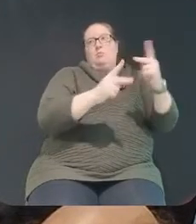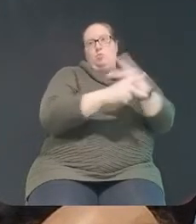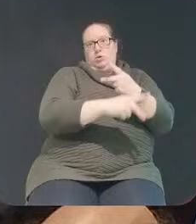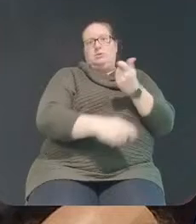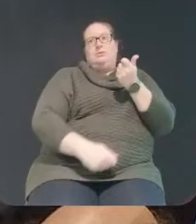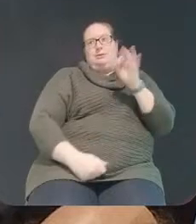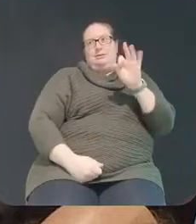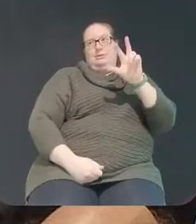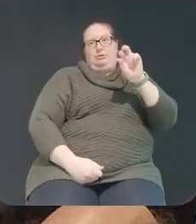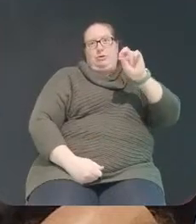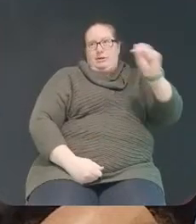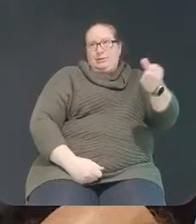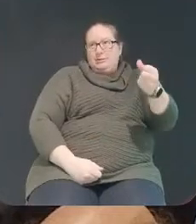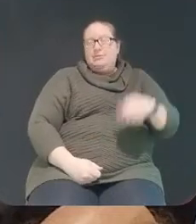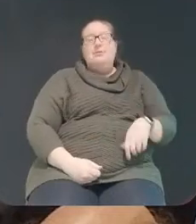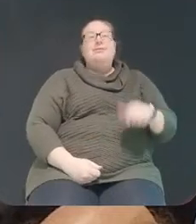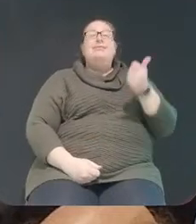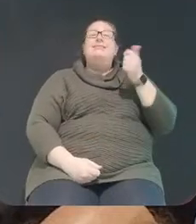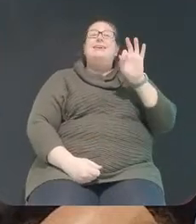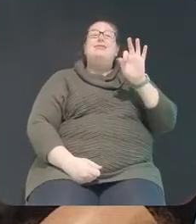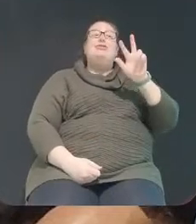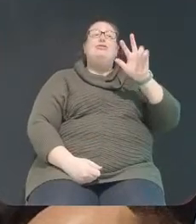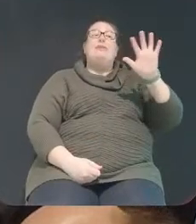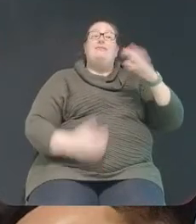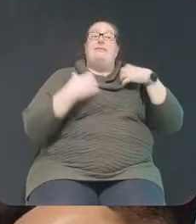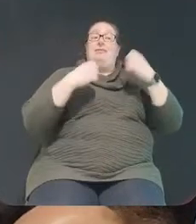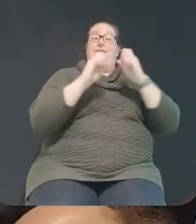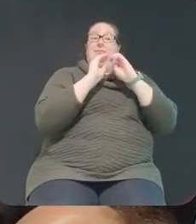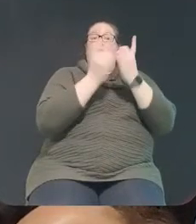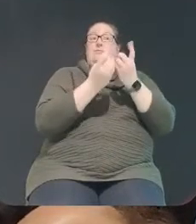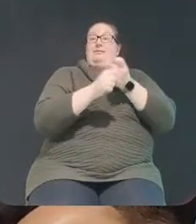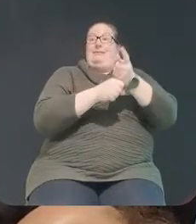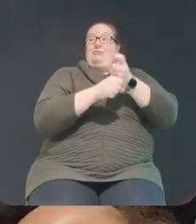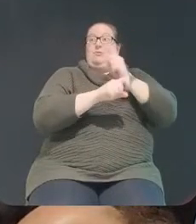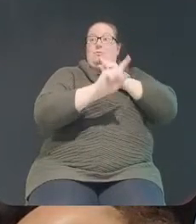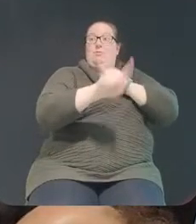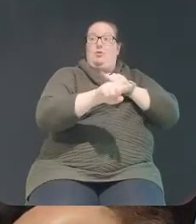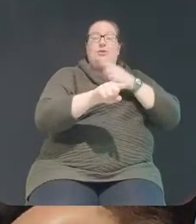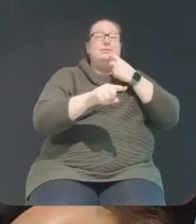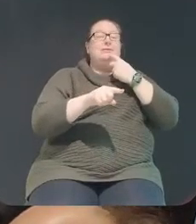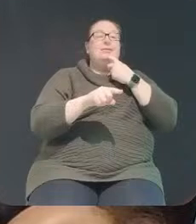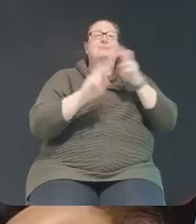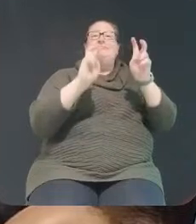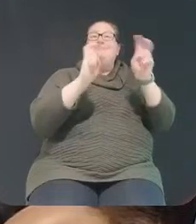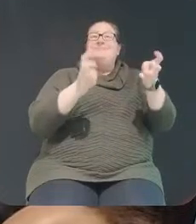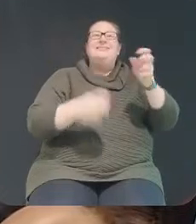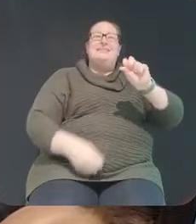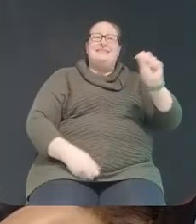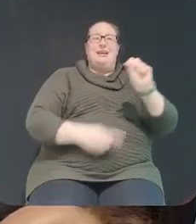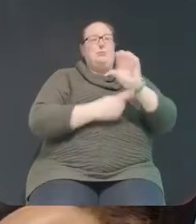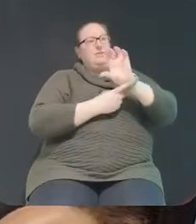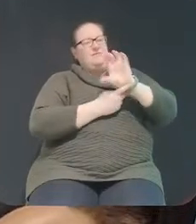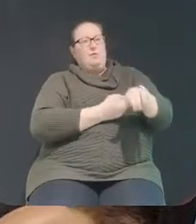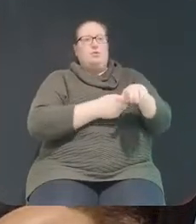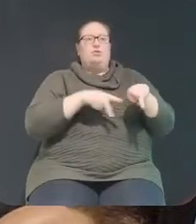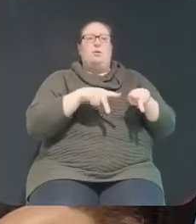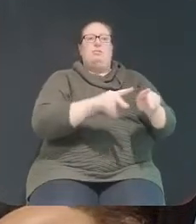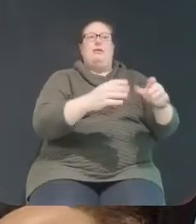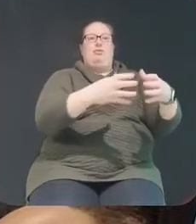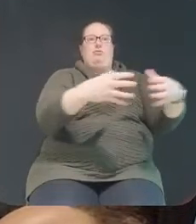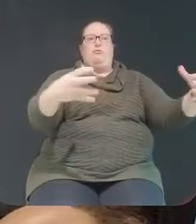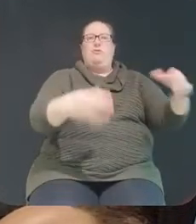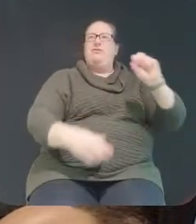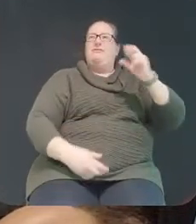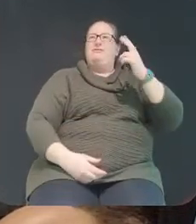1930s. The 1935 Health Department annual report stated that, quote, "Seattle has been forced to allow the growth of shack